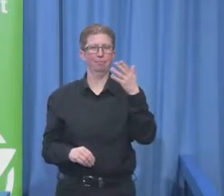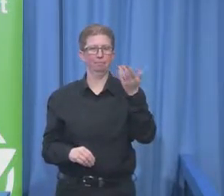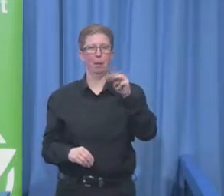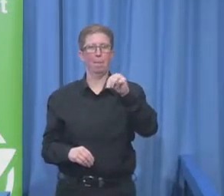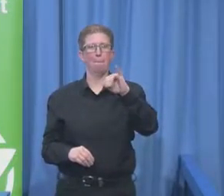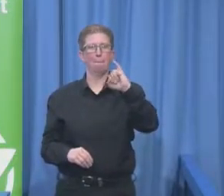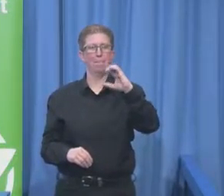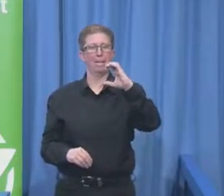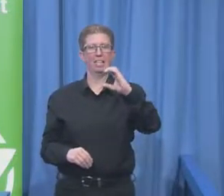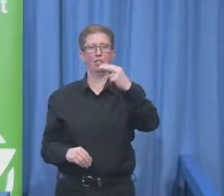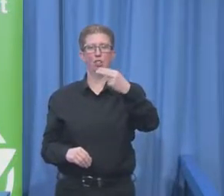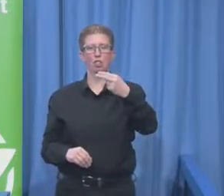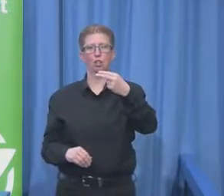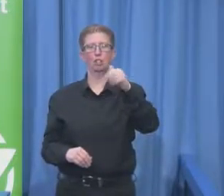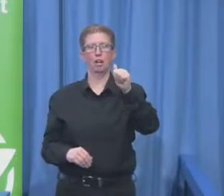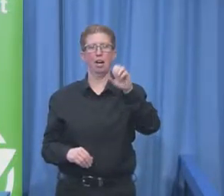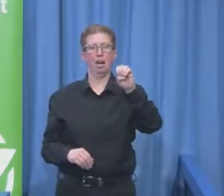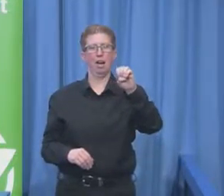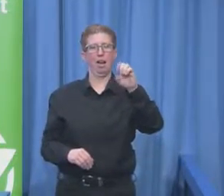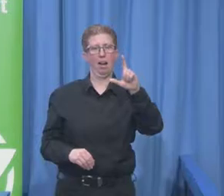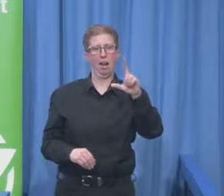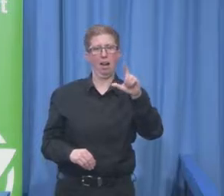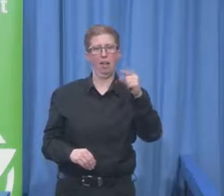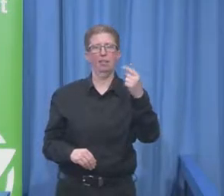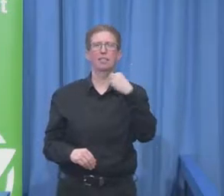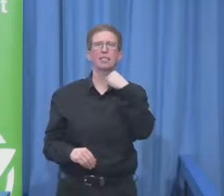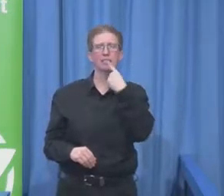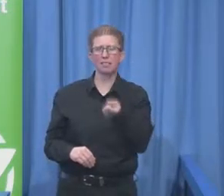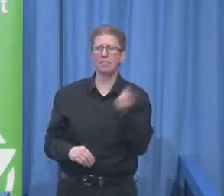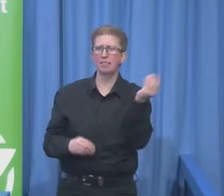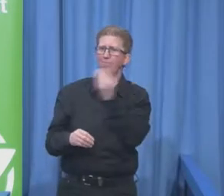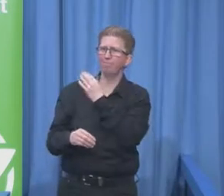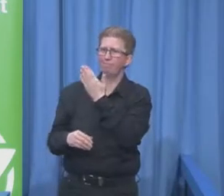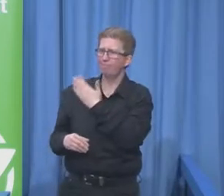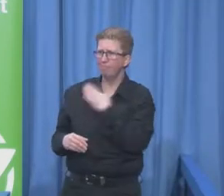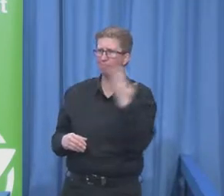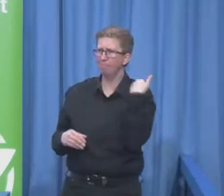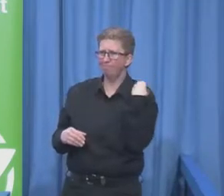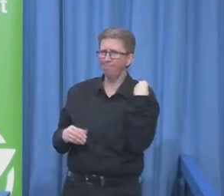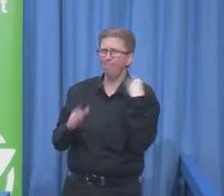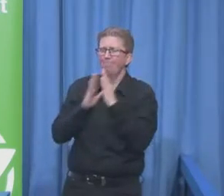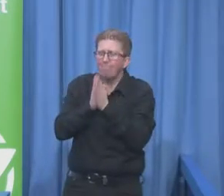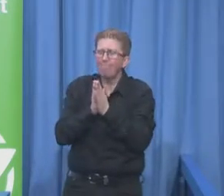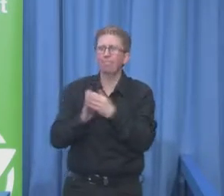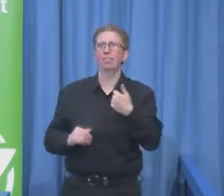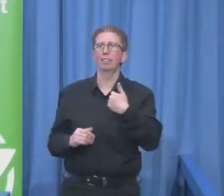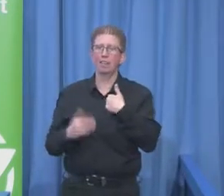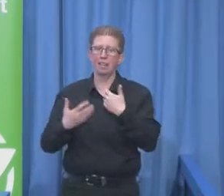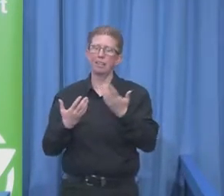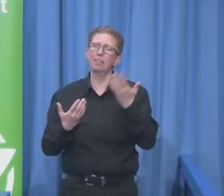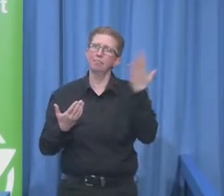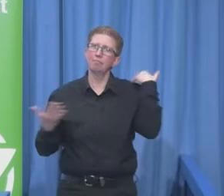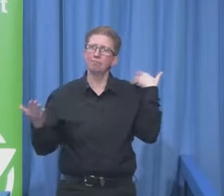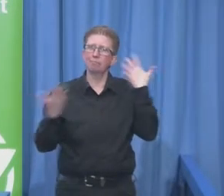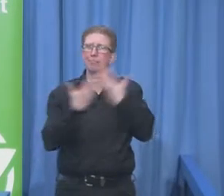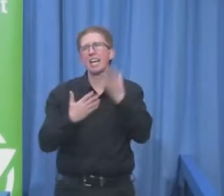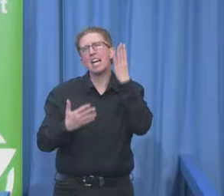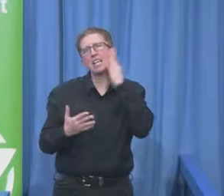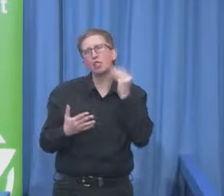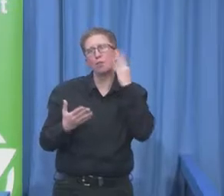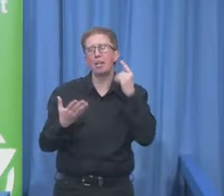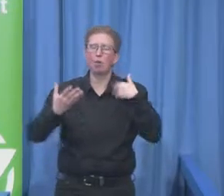disabilities, and therefore I just thought I would begin the session by emphasizing what is important if you want to